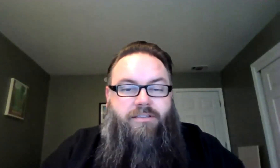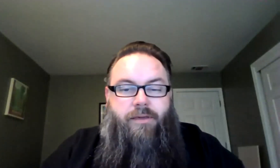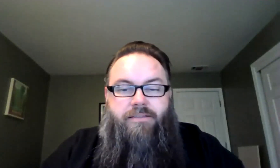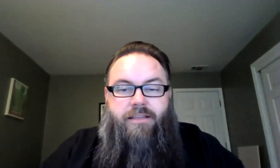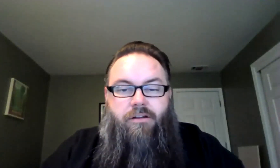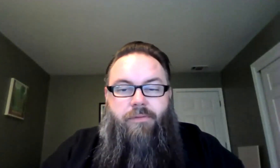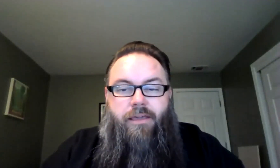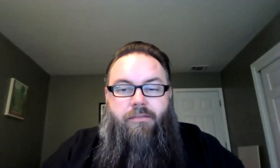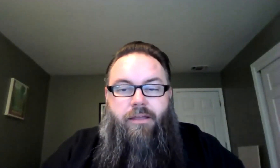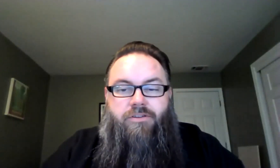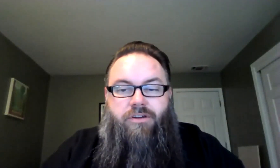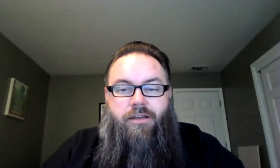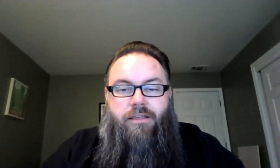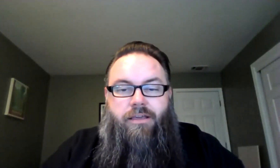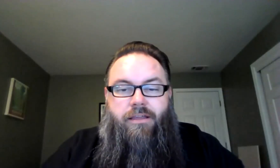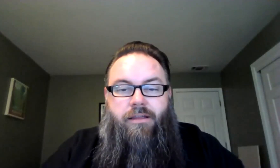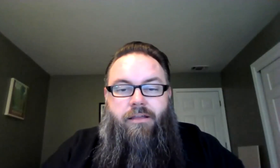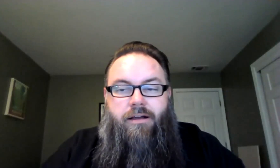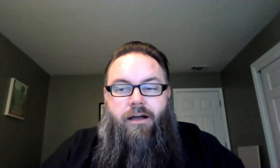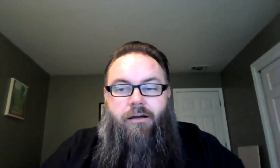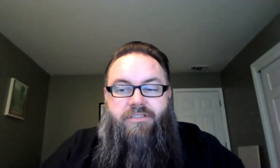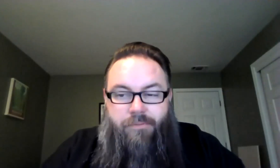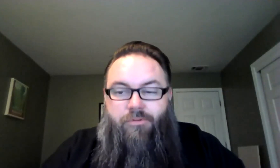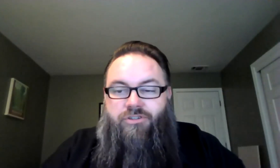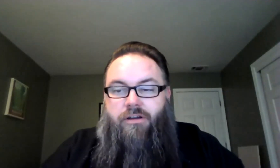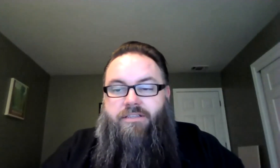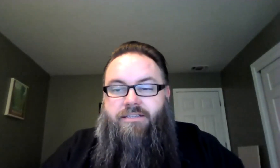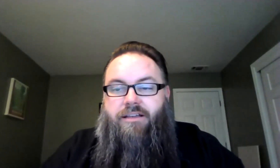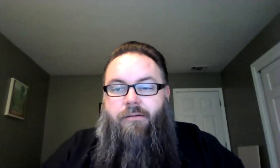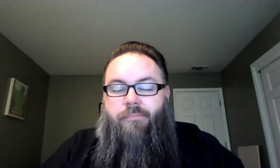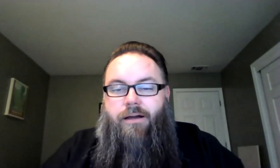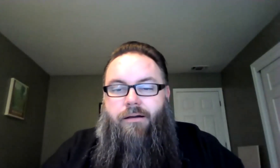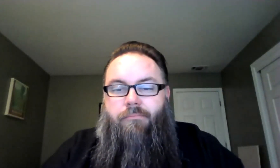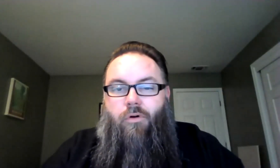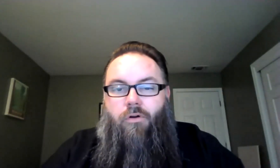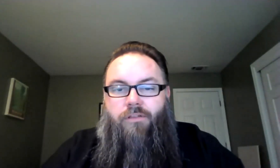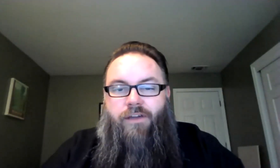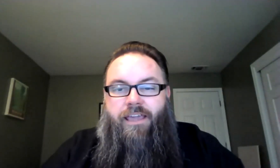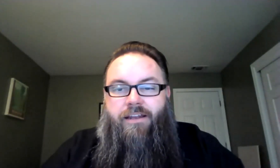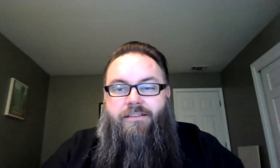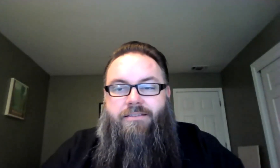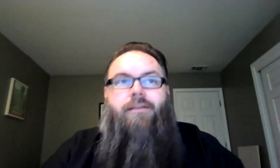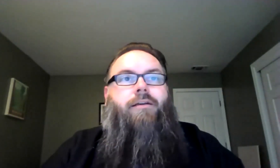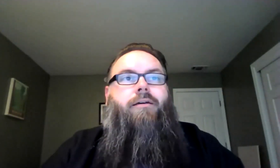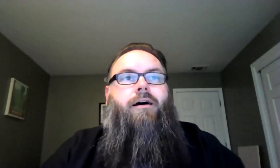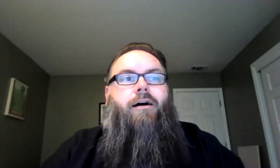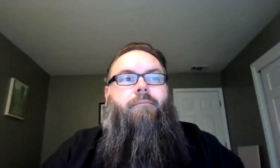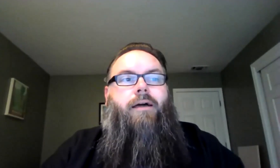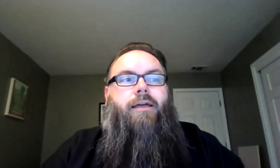some more resumes that are coming in. They're starting to get, some people are starting to see some more qualified